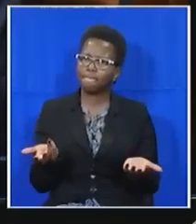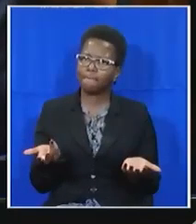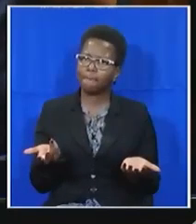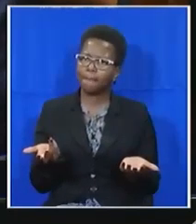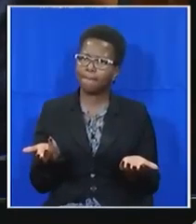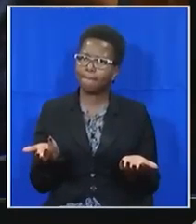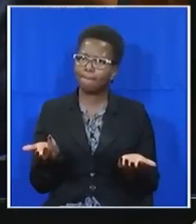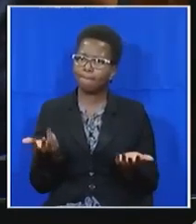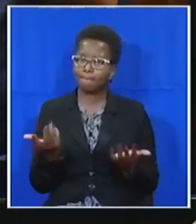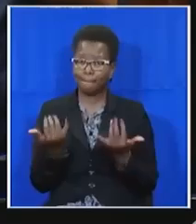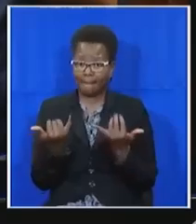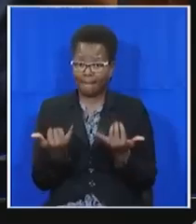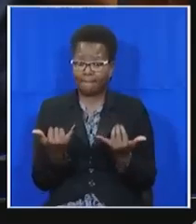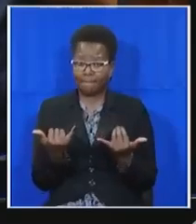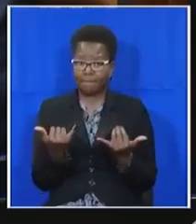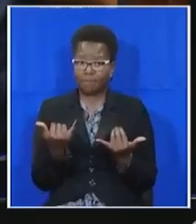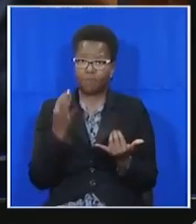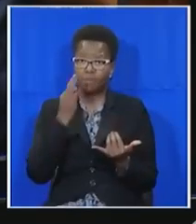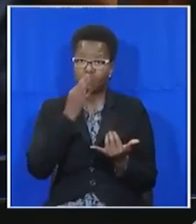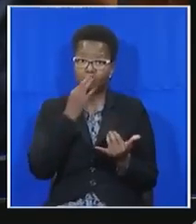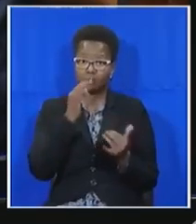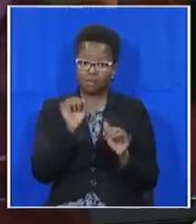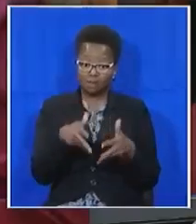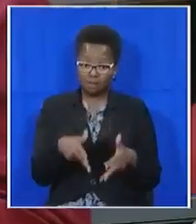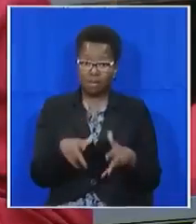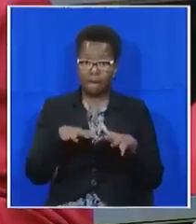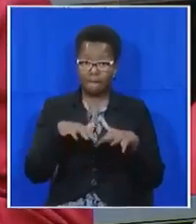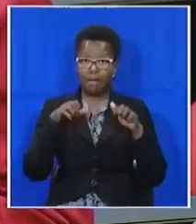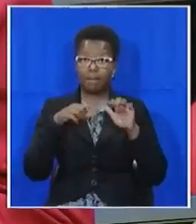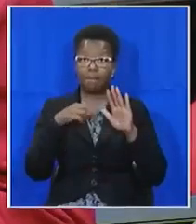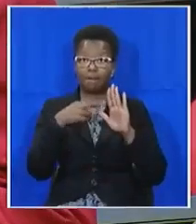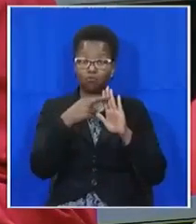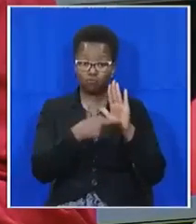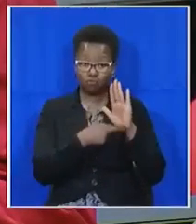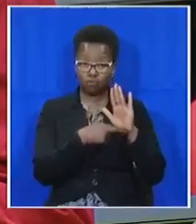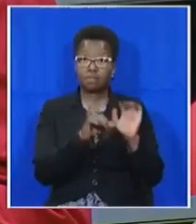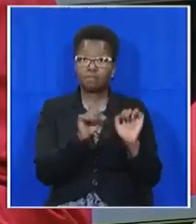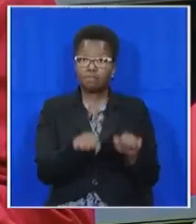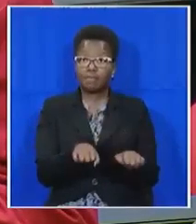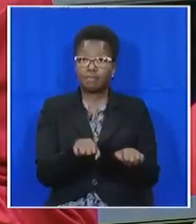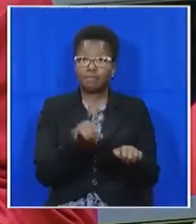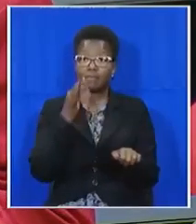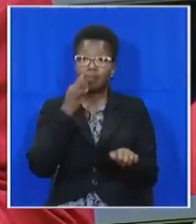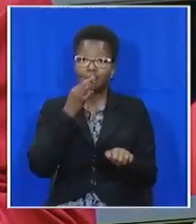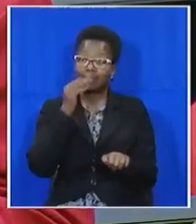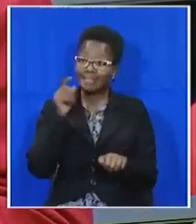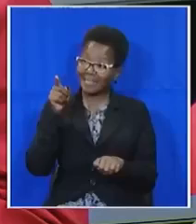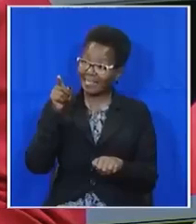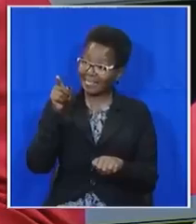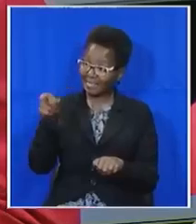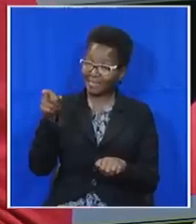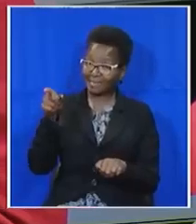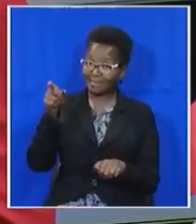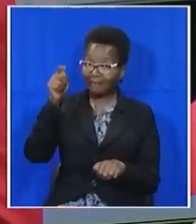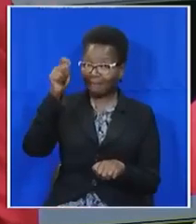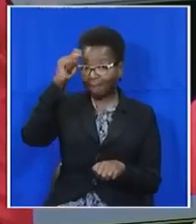Are you saying it's permissible in terms of the rules of this parliament for this guy to say